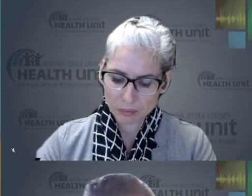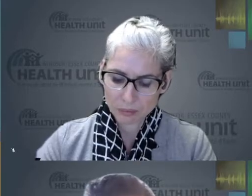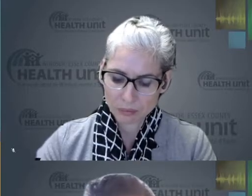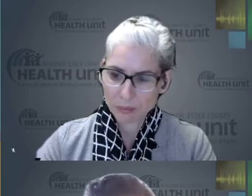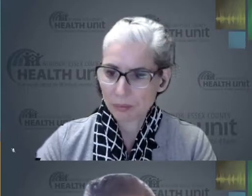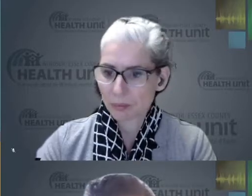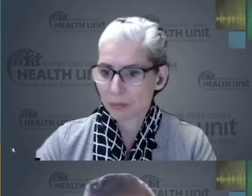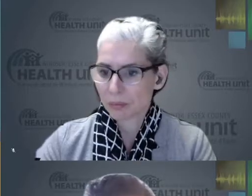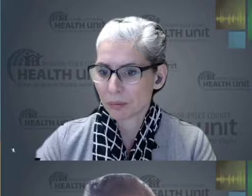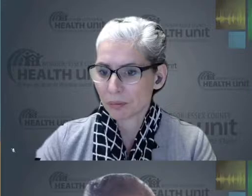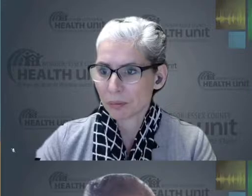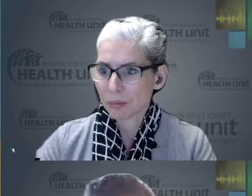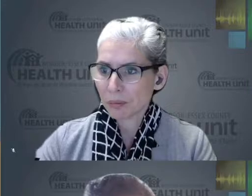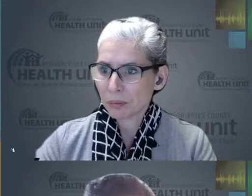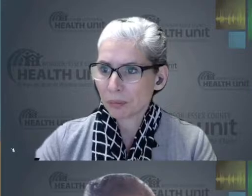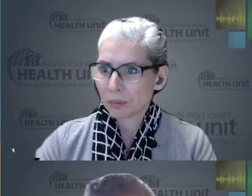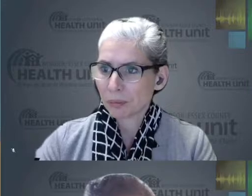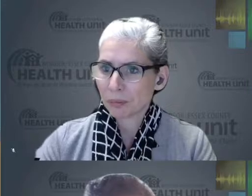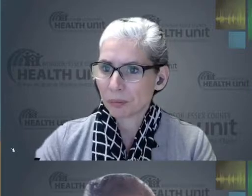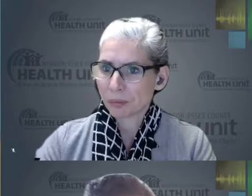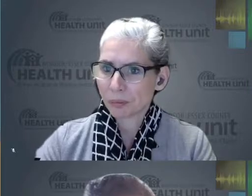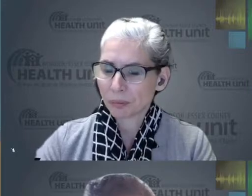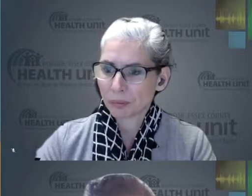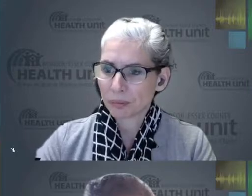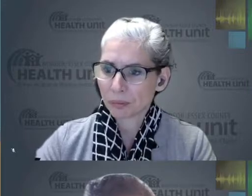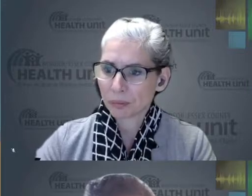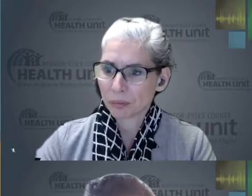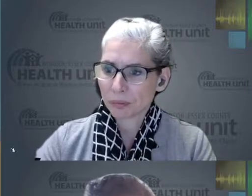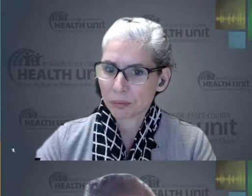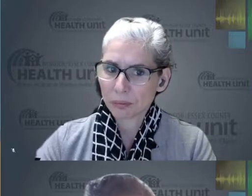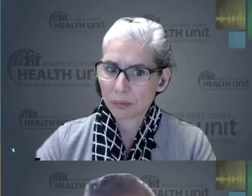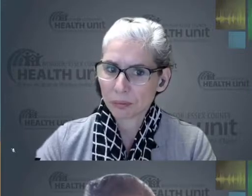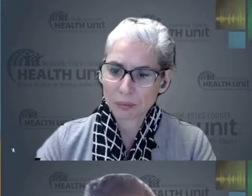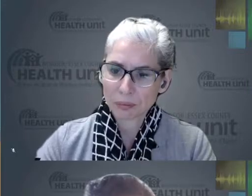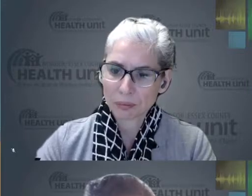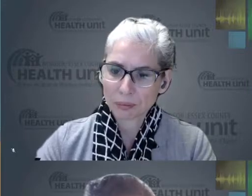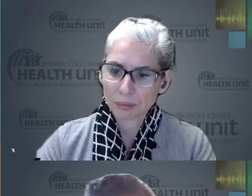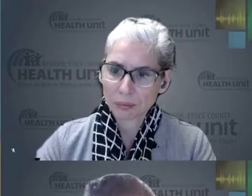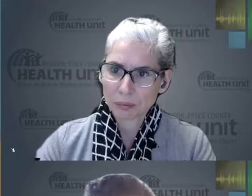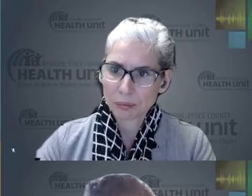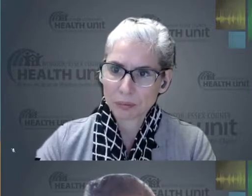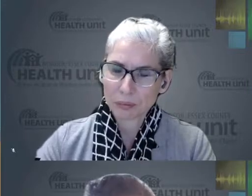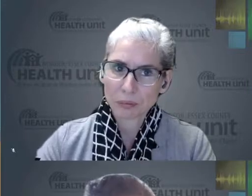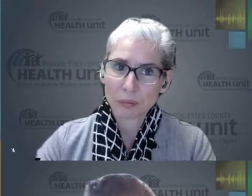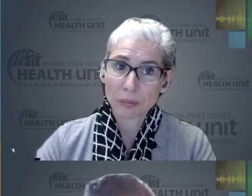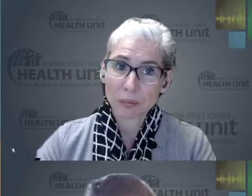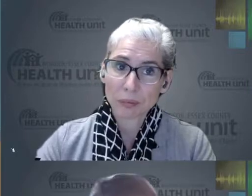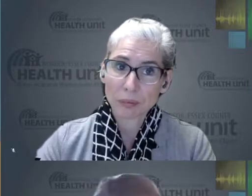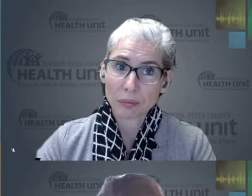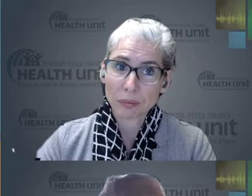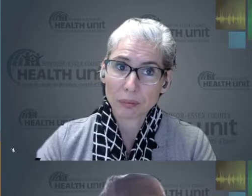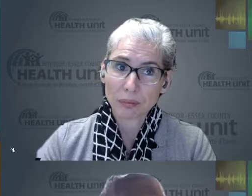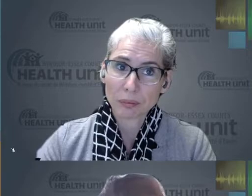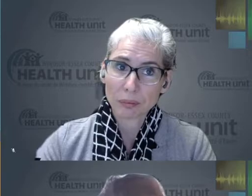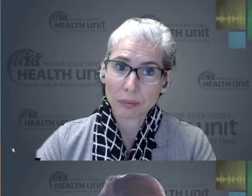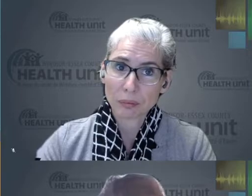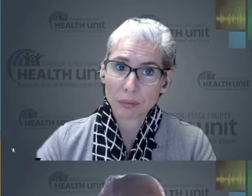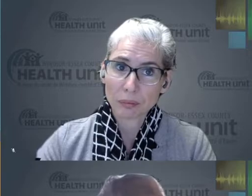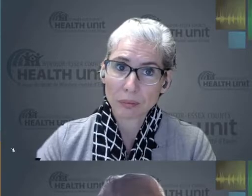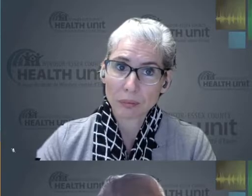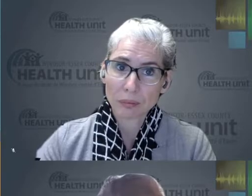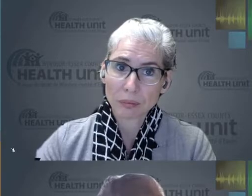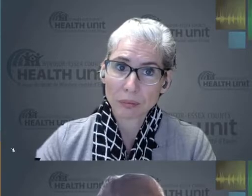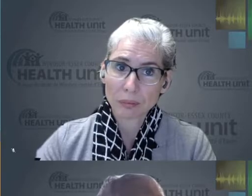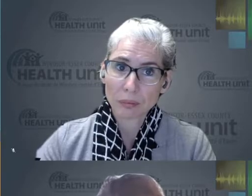just wondering if the health unit discussed differentiating its hospitalization data between patients who have